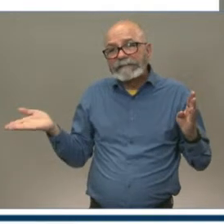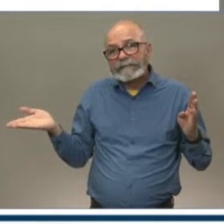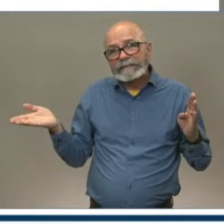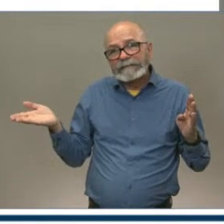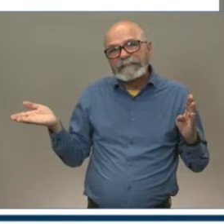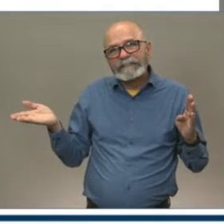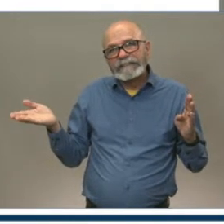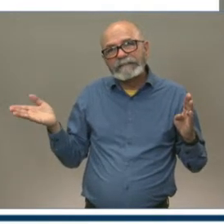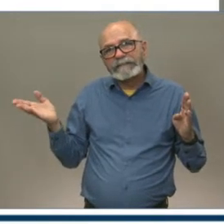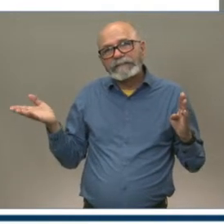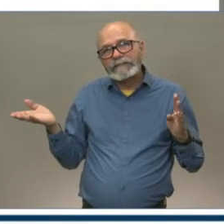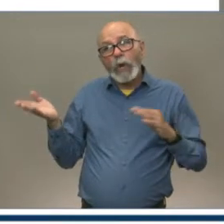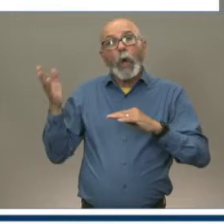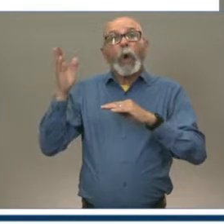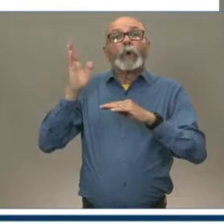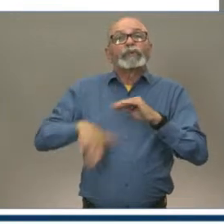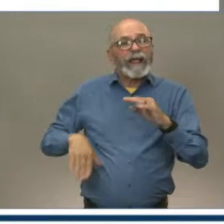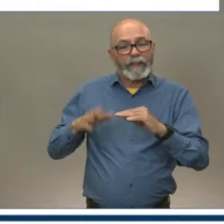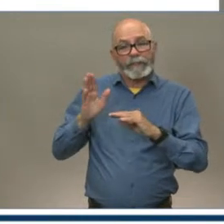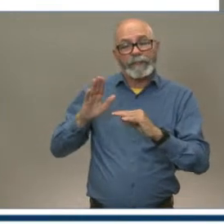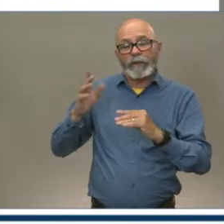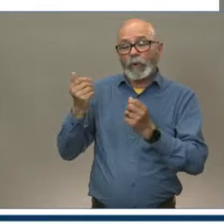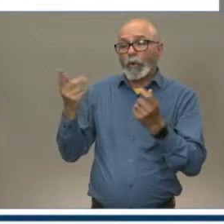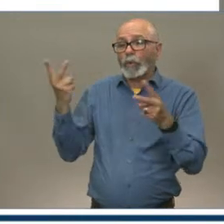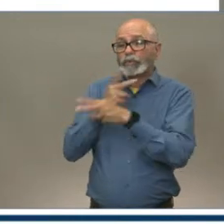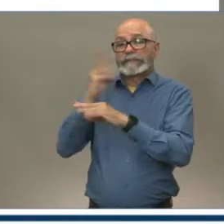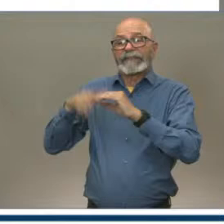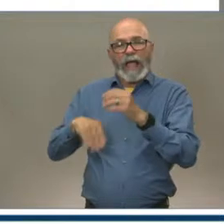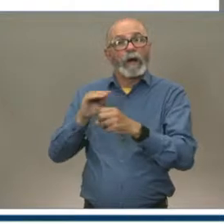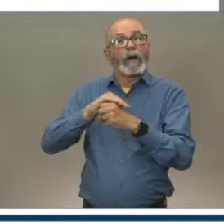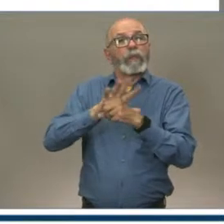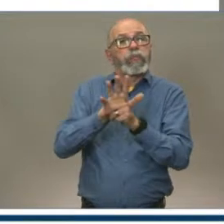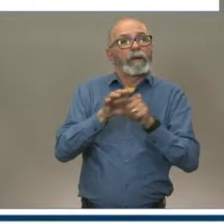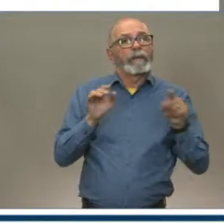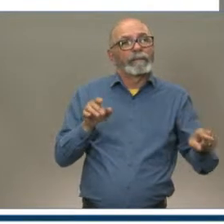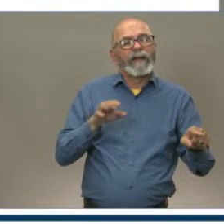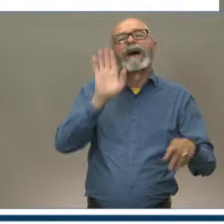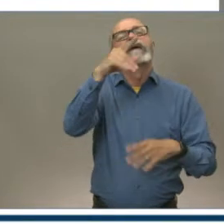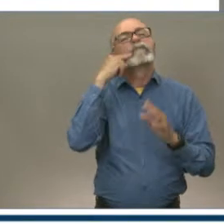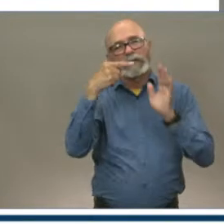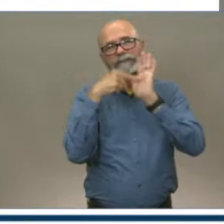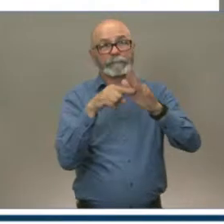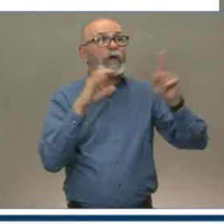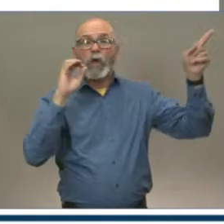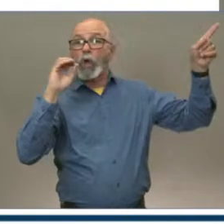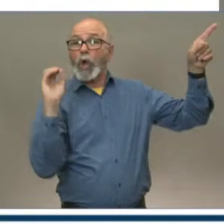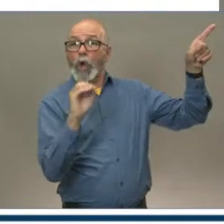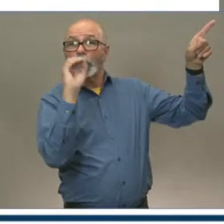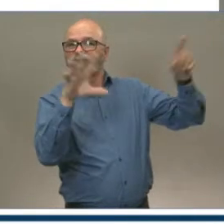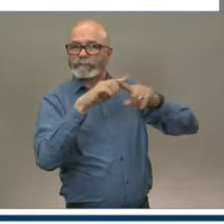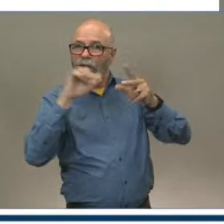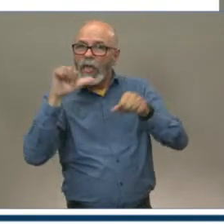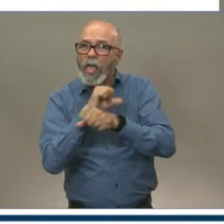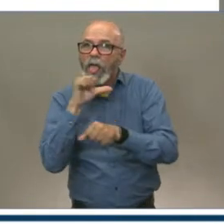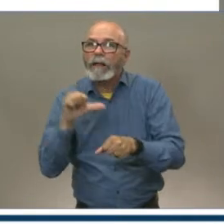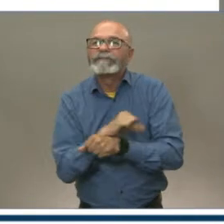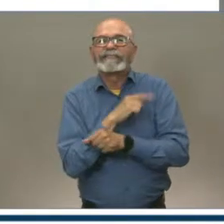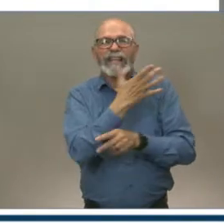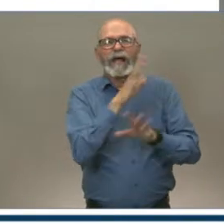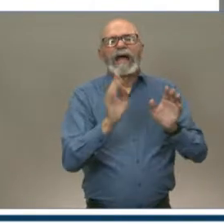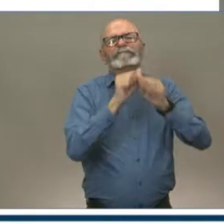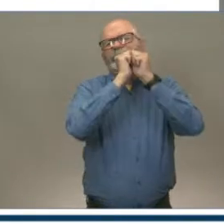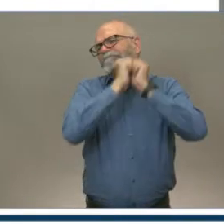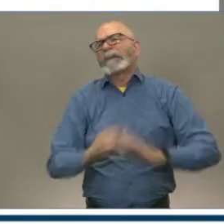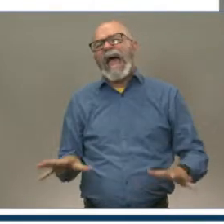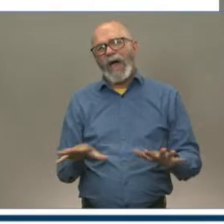calculation is very different in a jurisdiction like Ontario or Alberta, where they have their rates of COVID are far, far